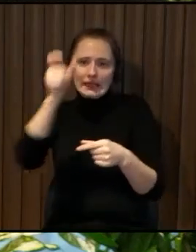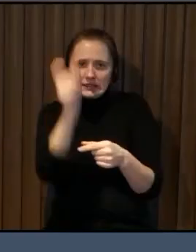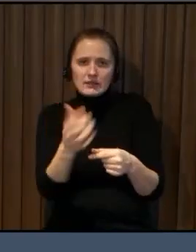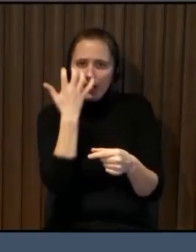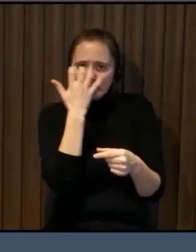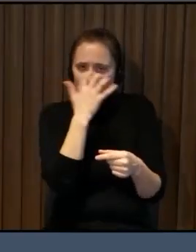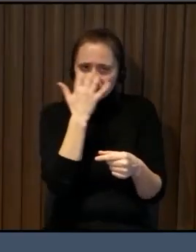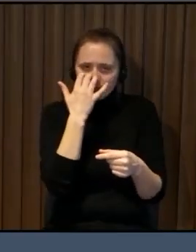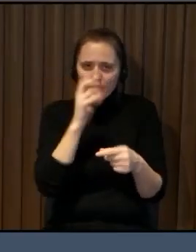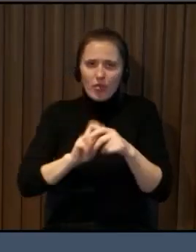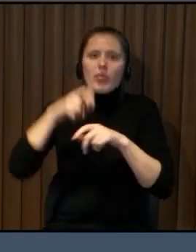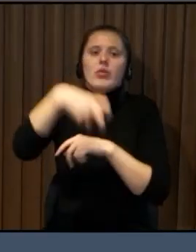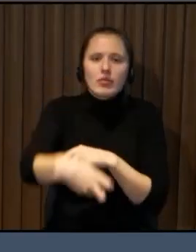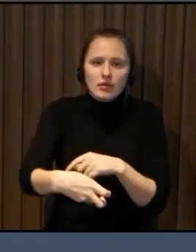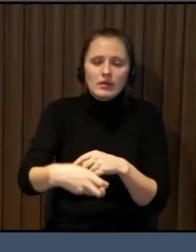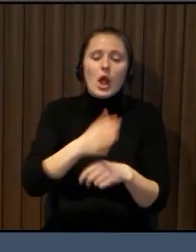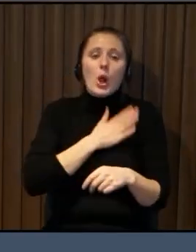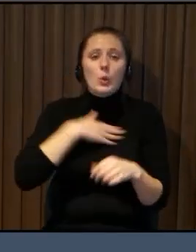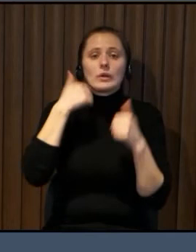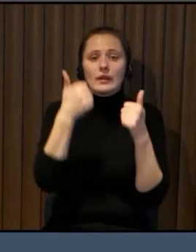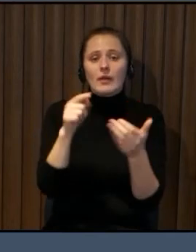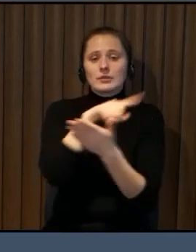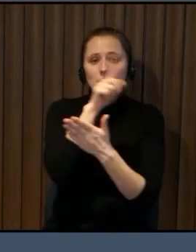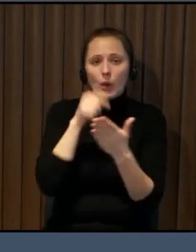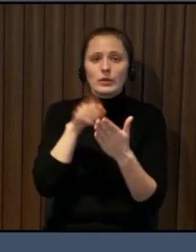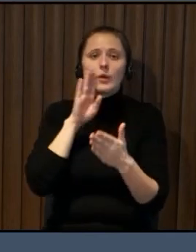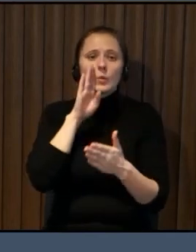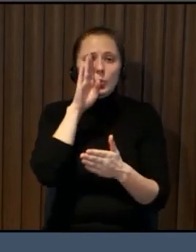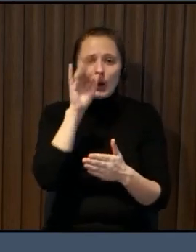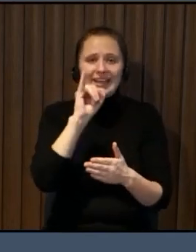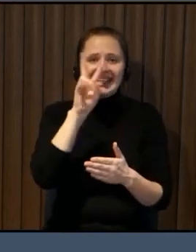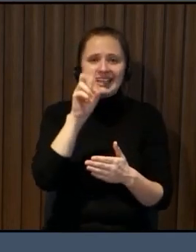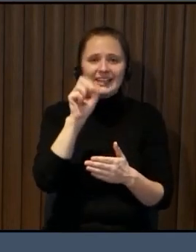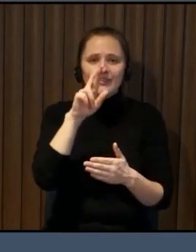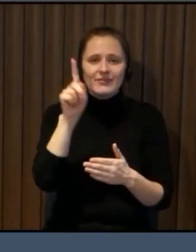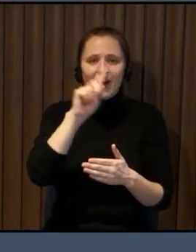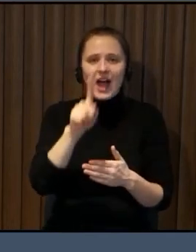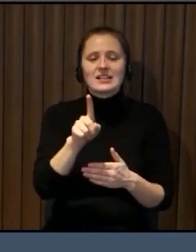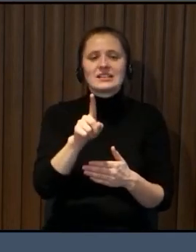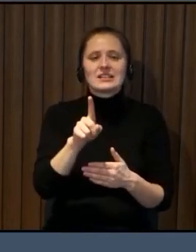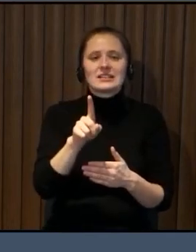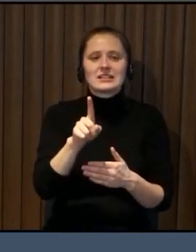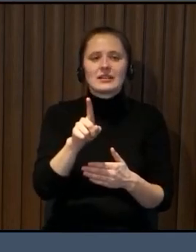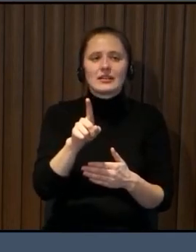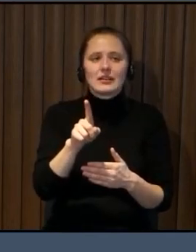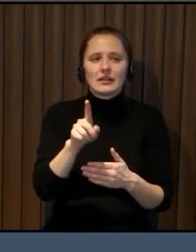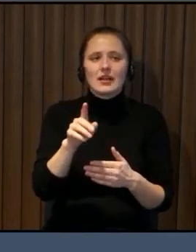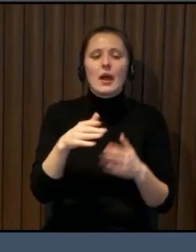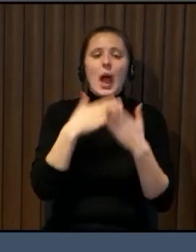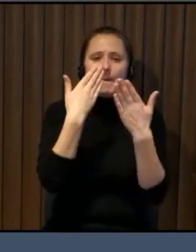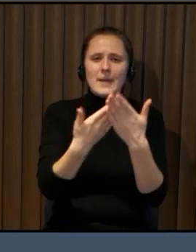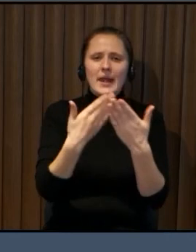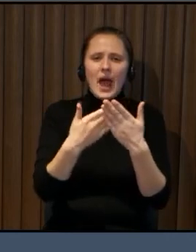so that people with some vision impairments don't fall. Very good question. In the morning, Ivars